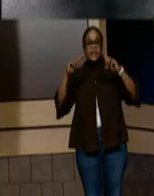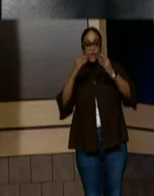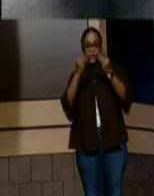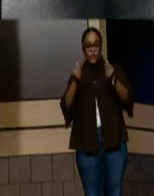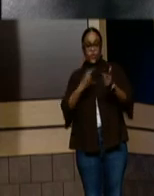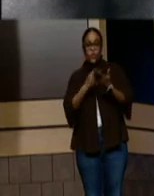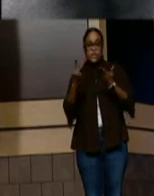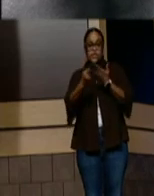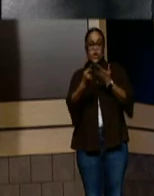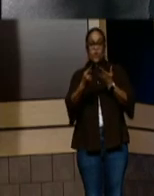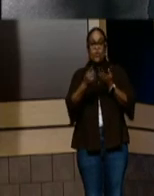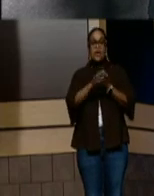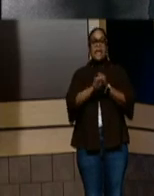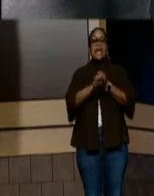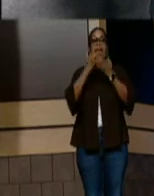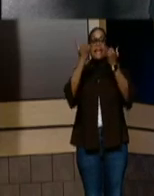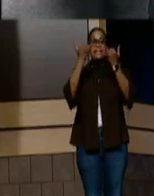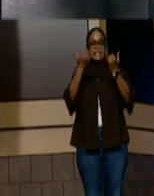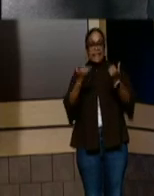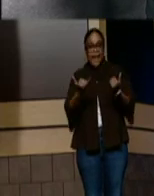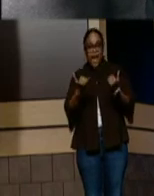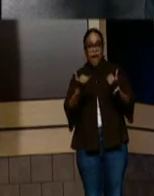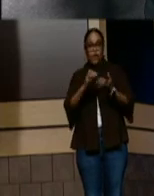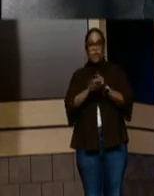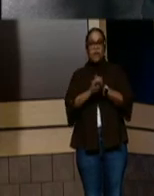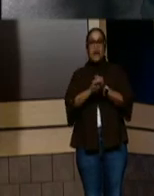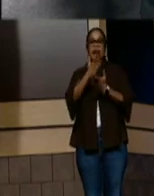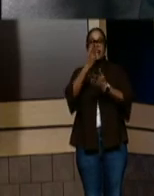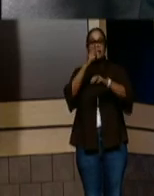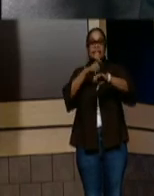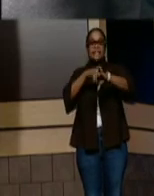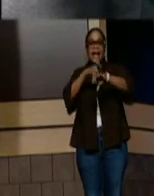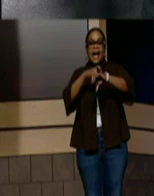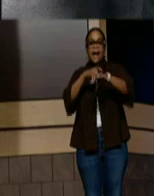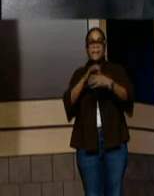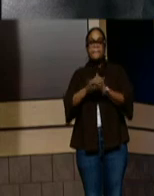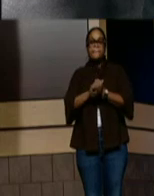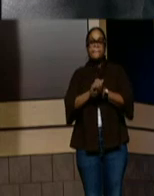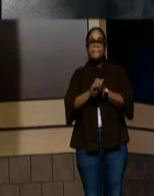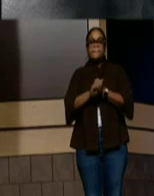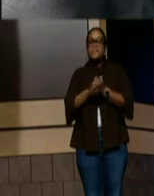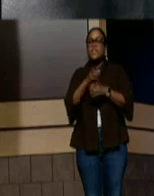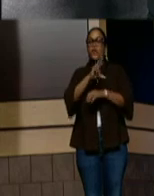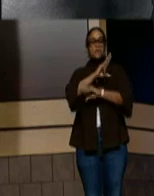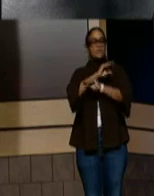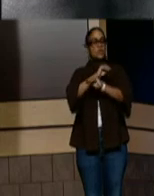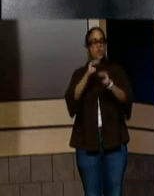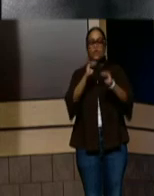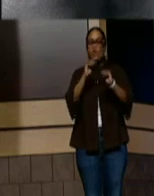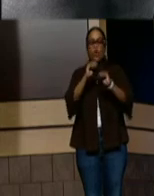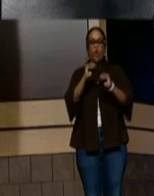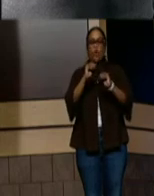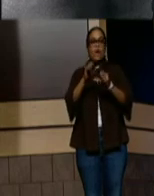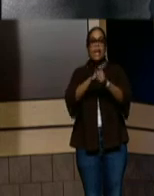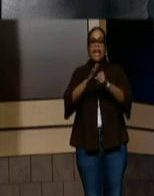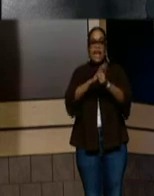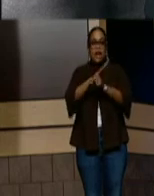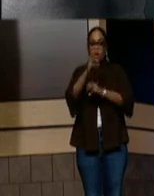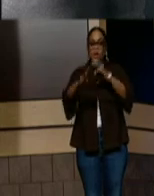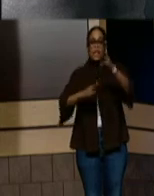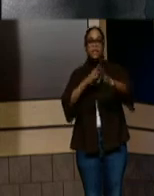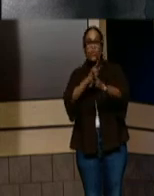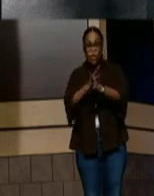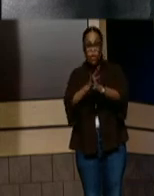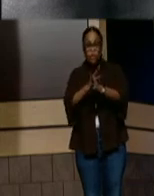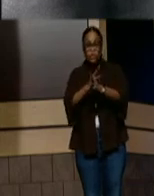has now reached pandemic proportions, which means that there is no place in the world, there is no